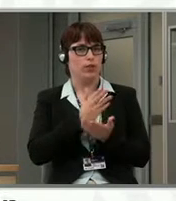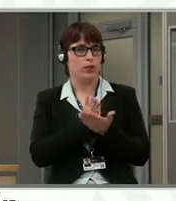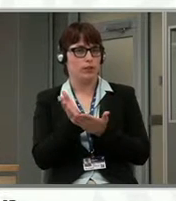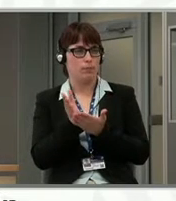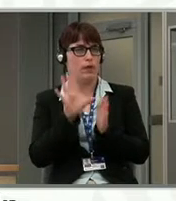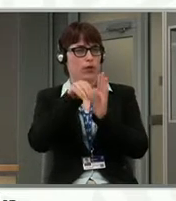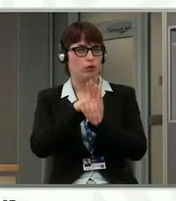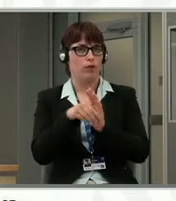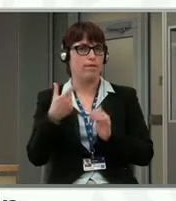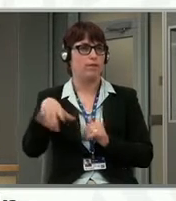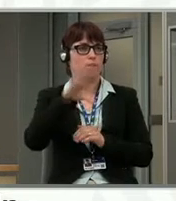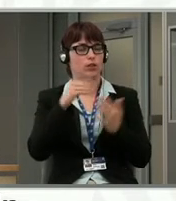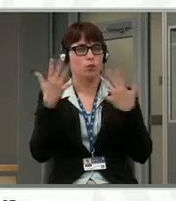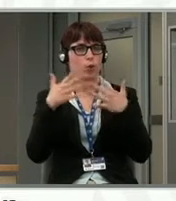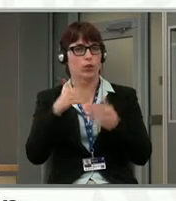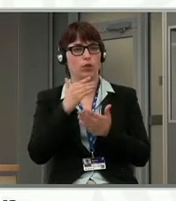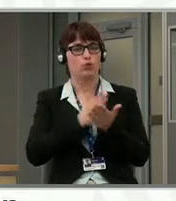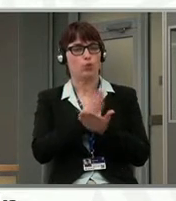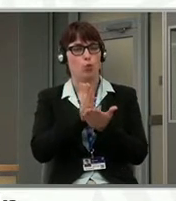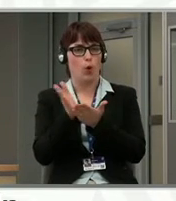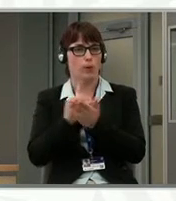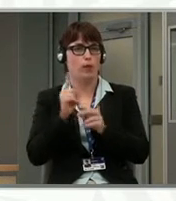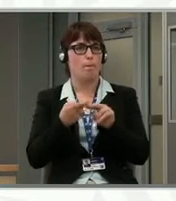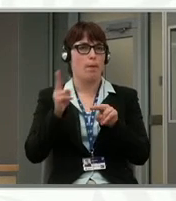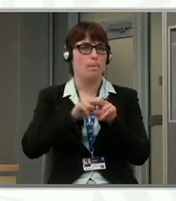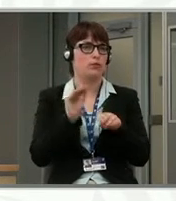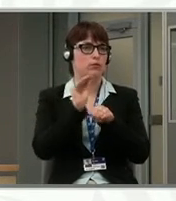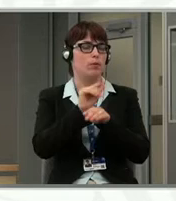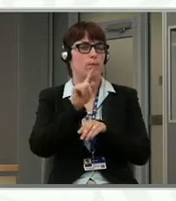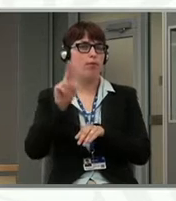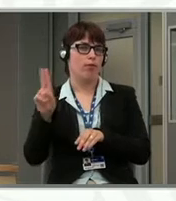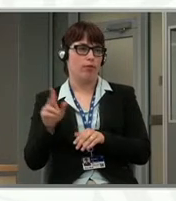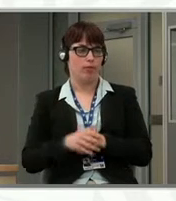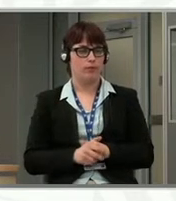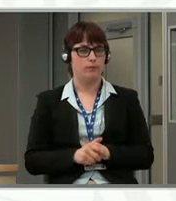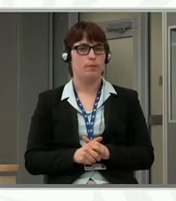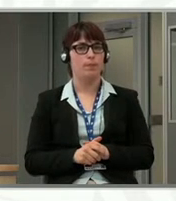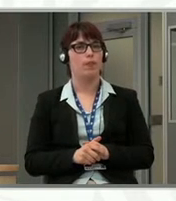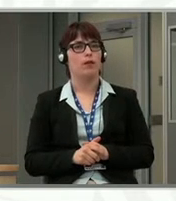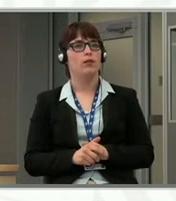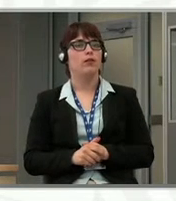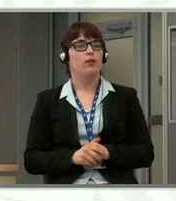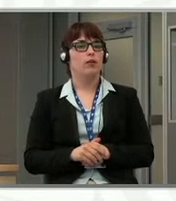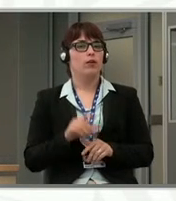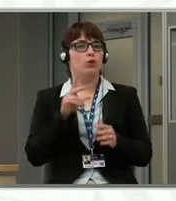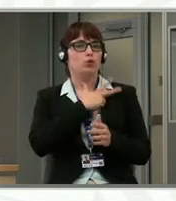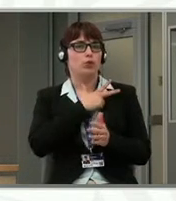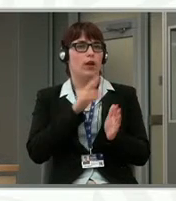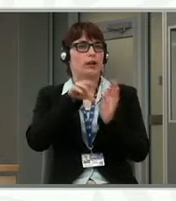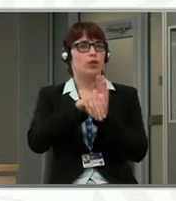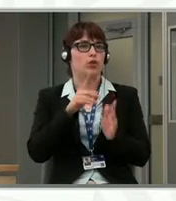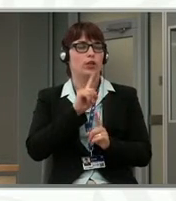improvement of the employment of persons with mental disabilities. I'm sure